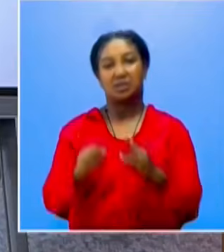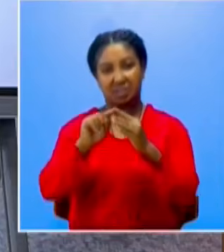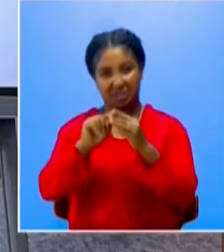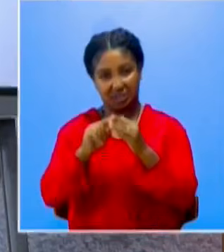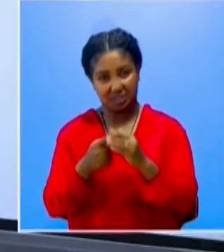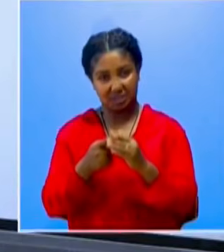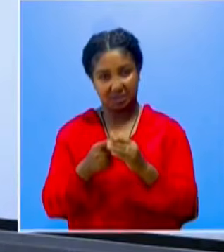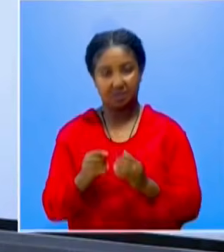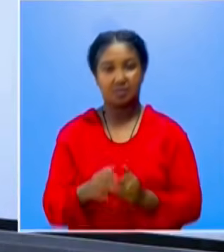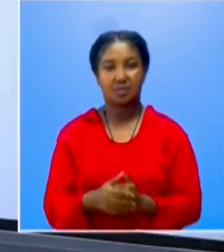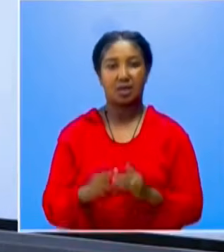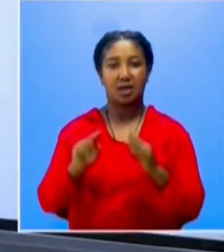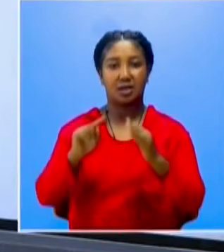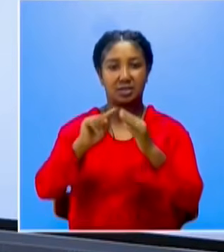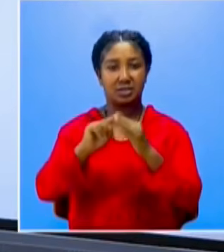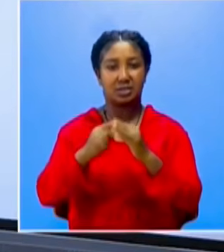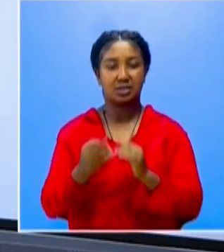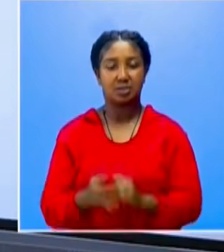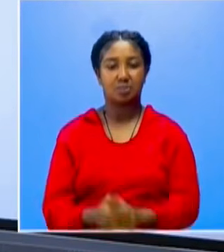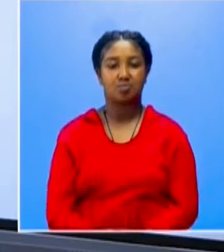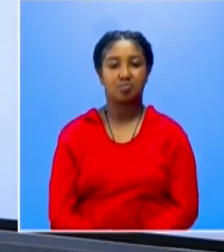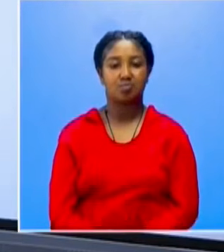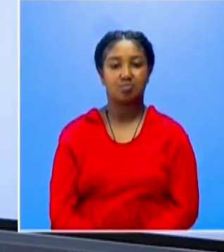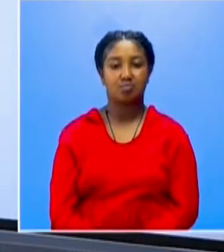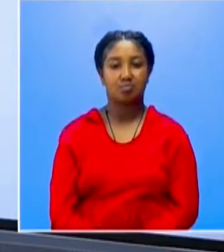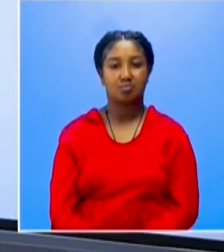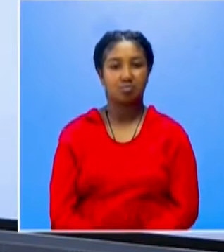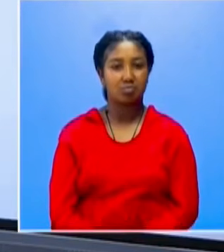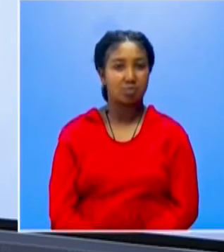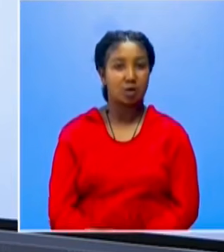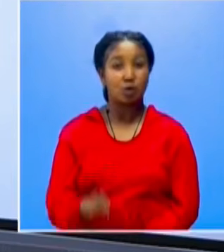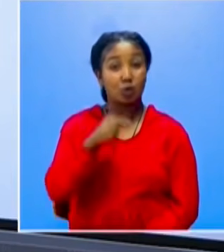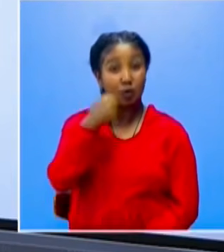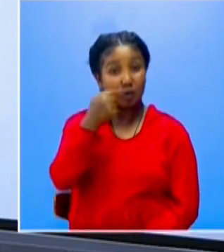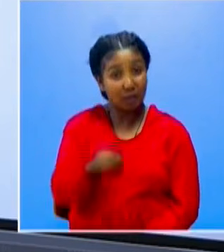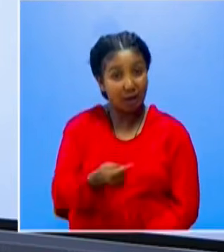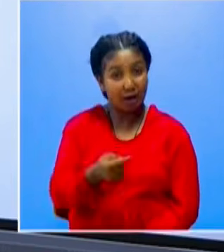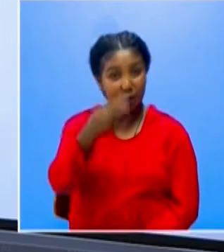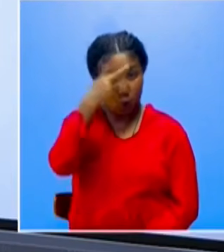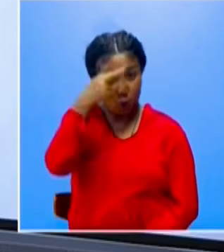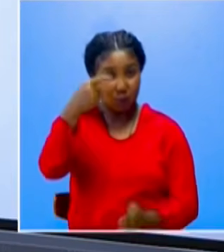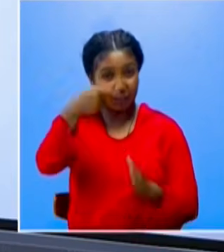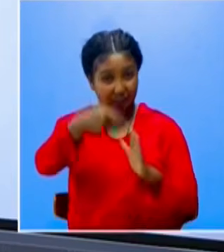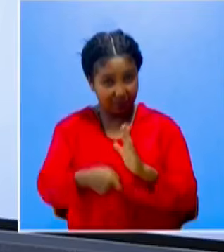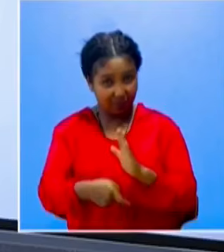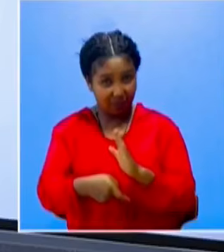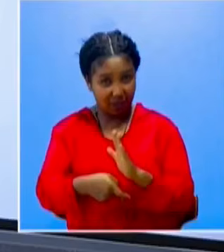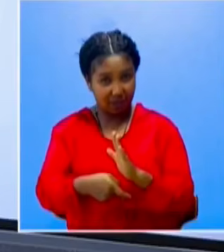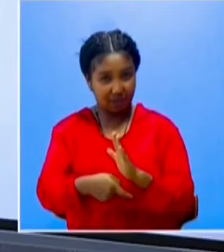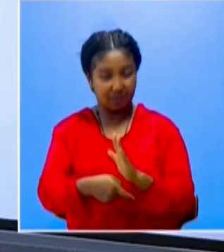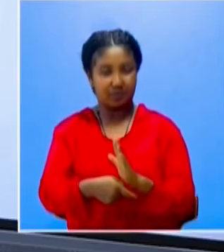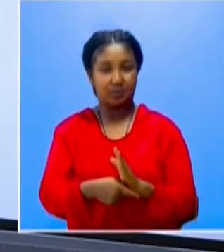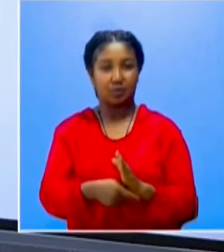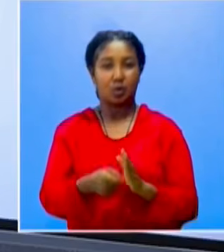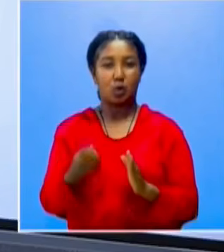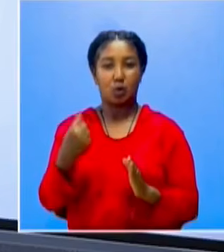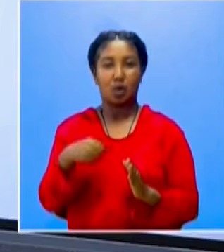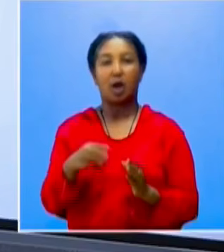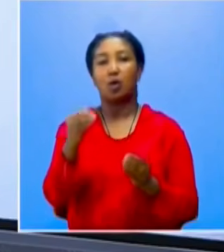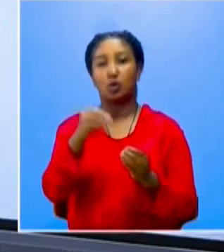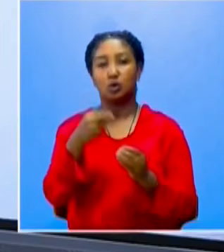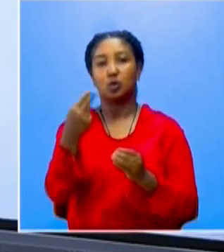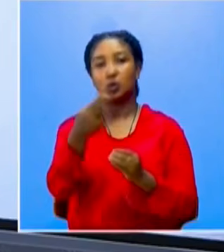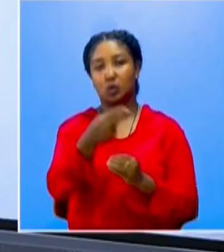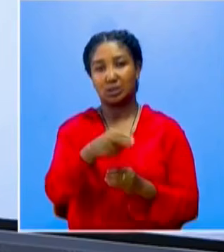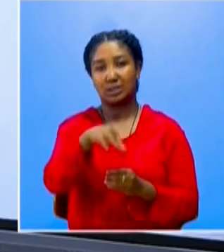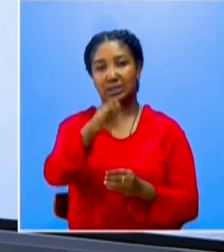Yes? Since. In order to tell cause and effect, we can also use